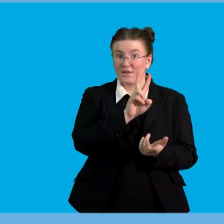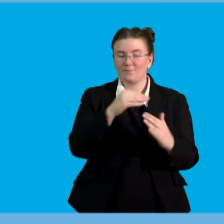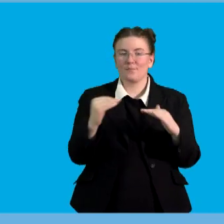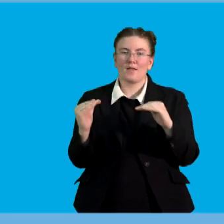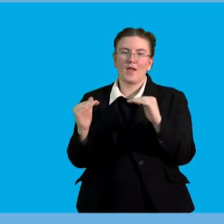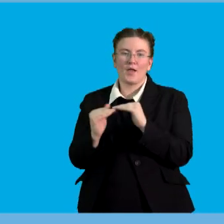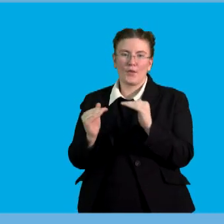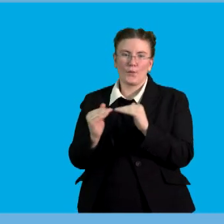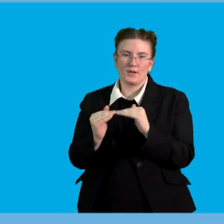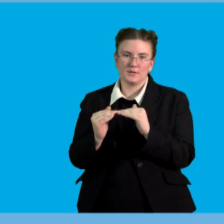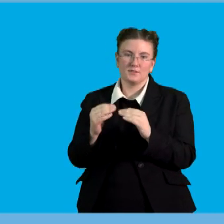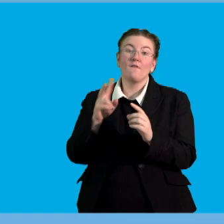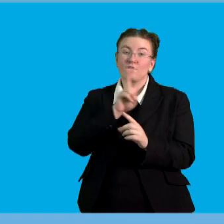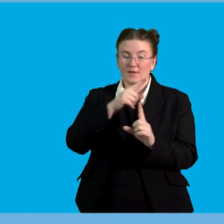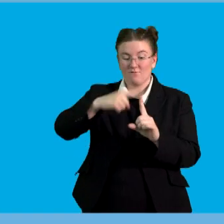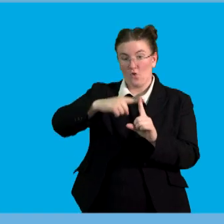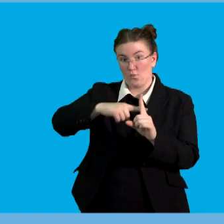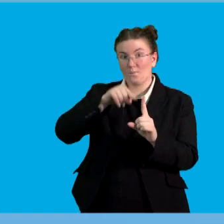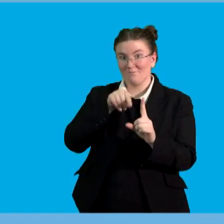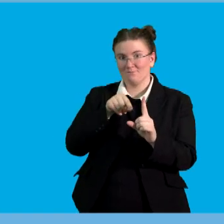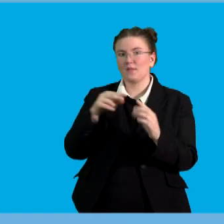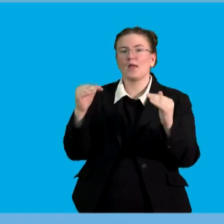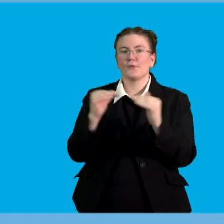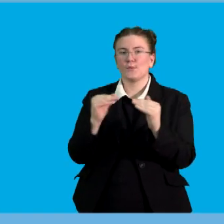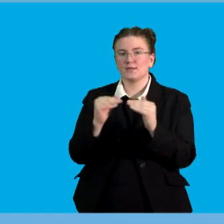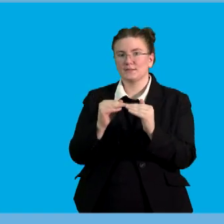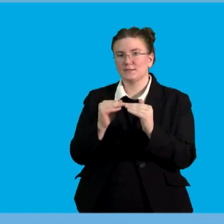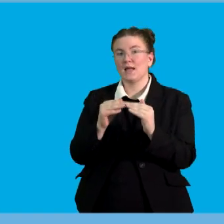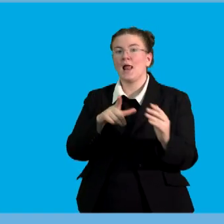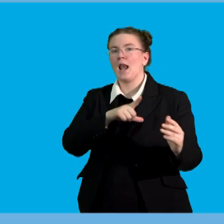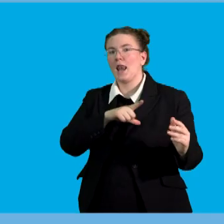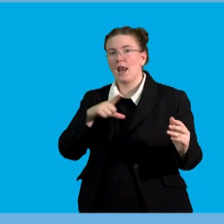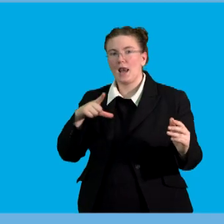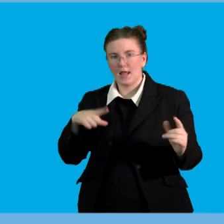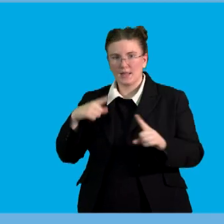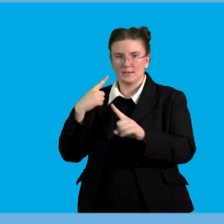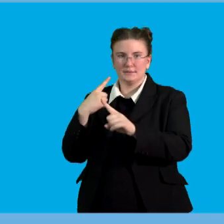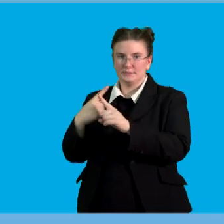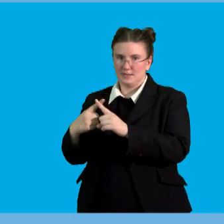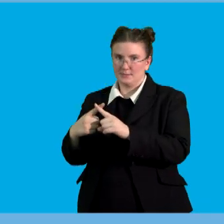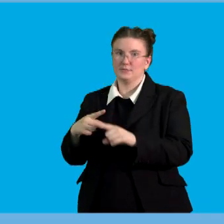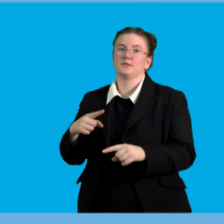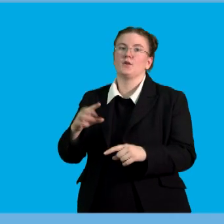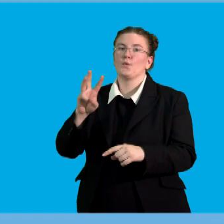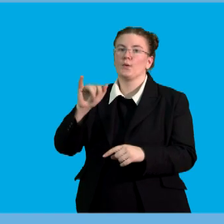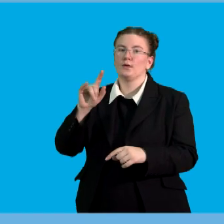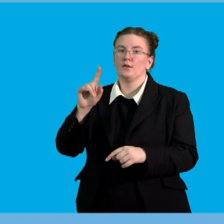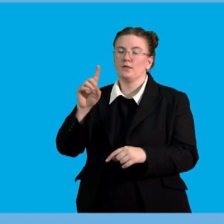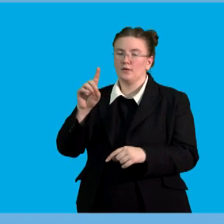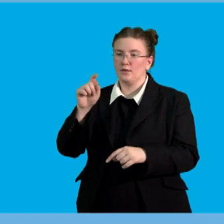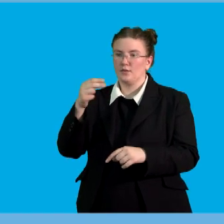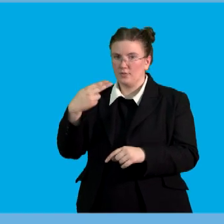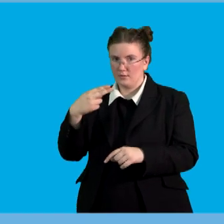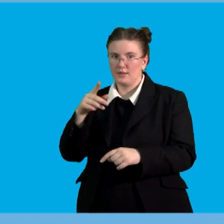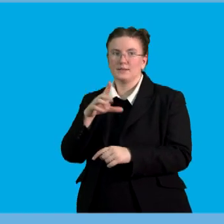for volume is equals to length multiplied by the width and multiplied by the height. So